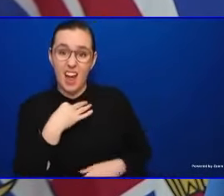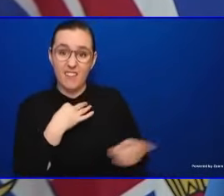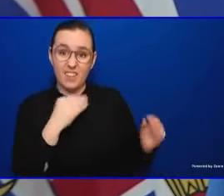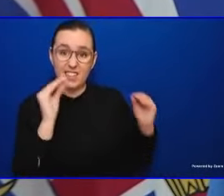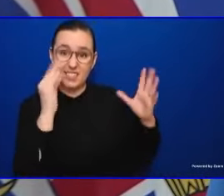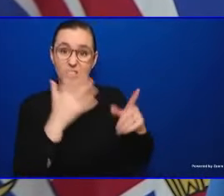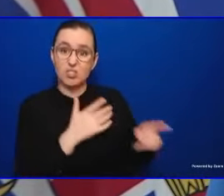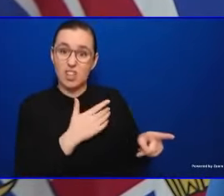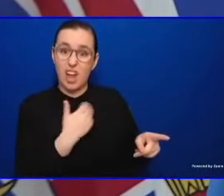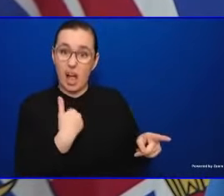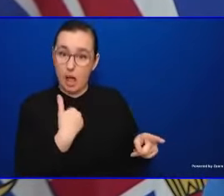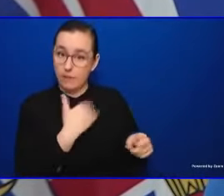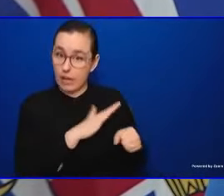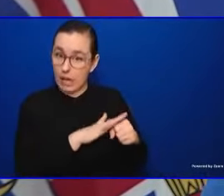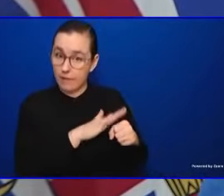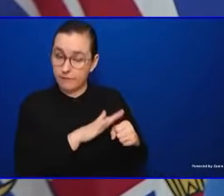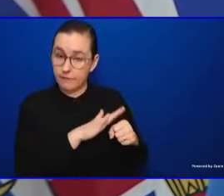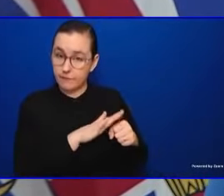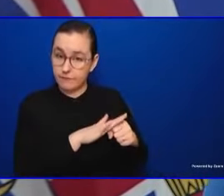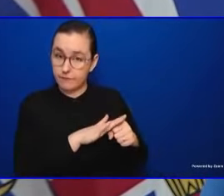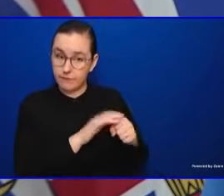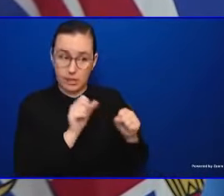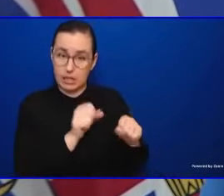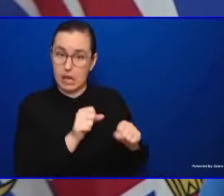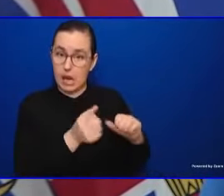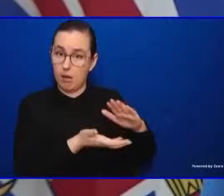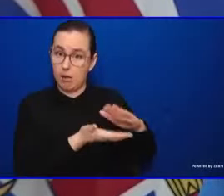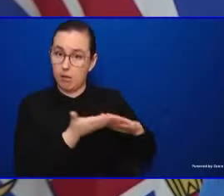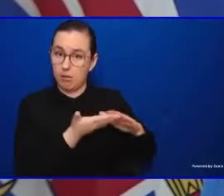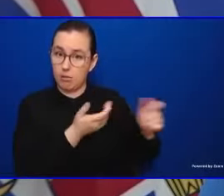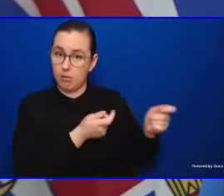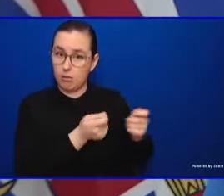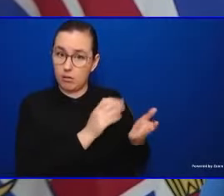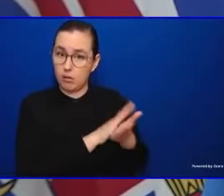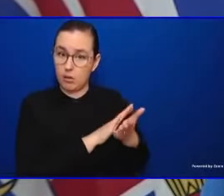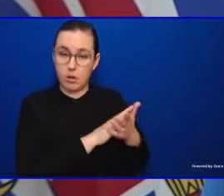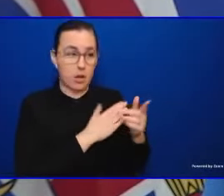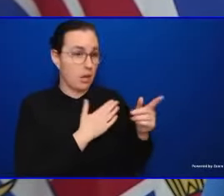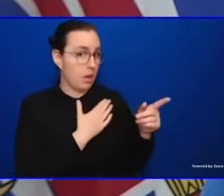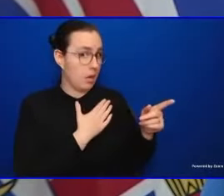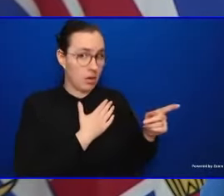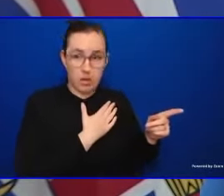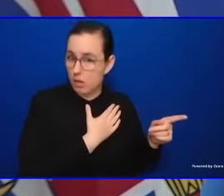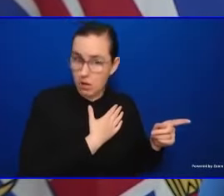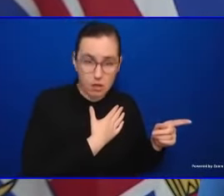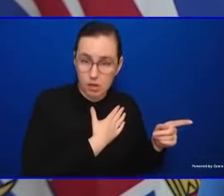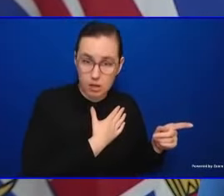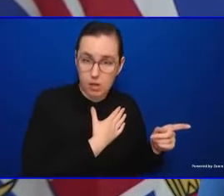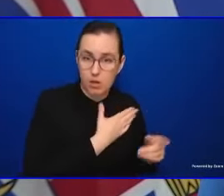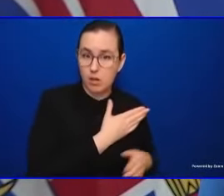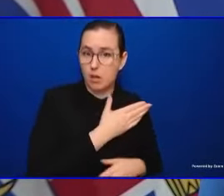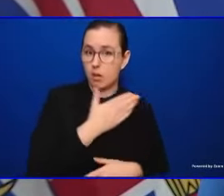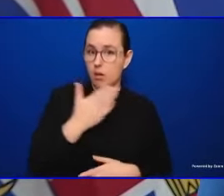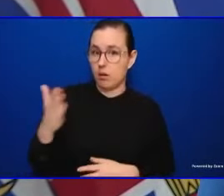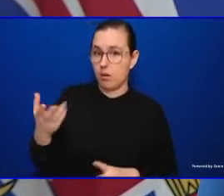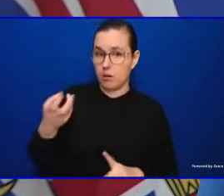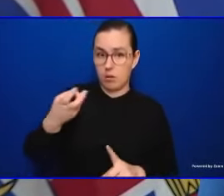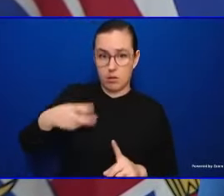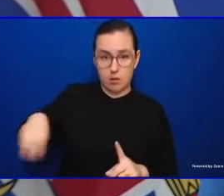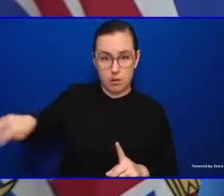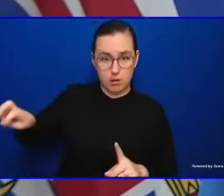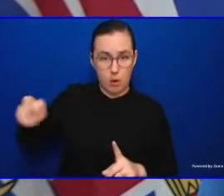do they have enough staff to be able to operate the school, to operate classes safely. And so those, again,